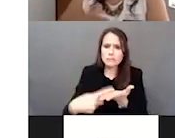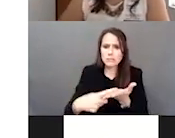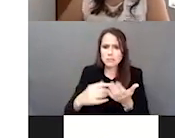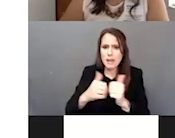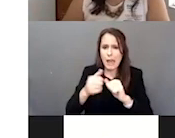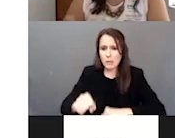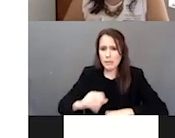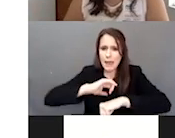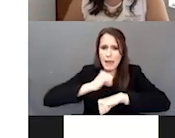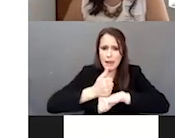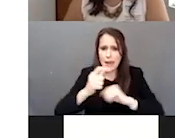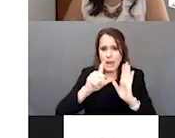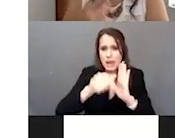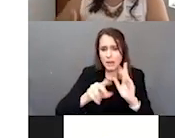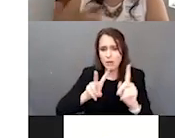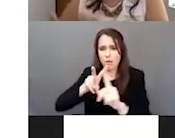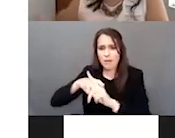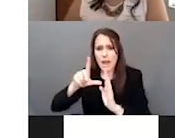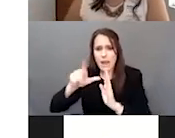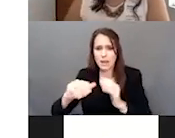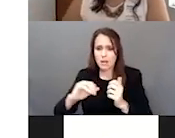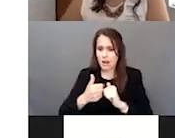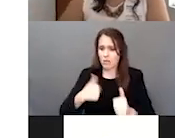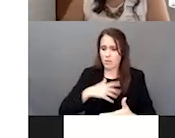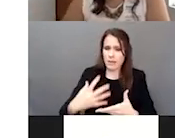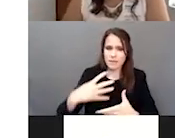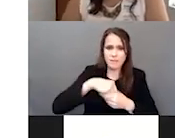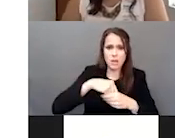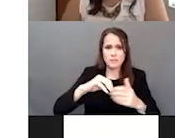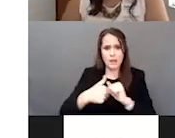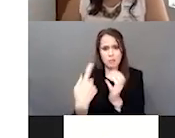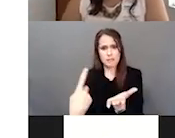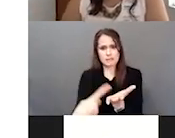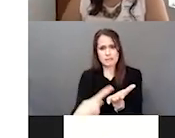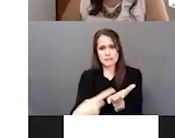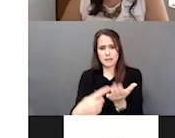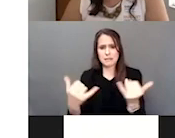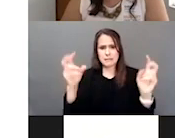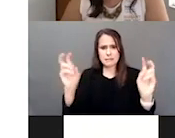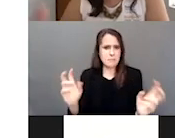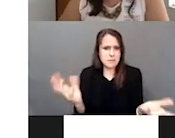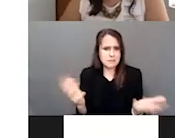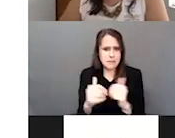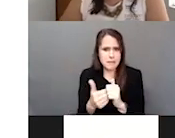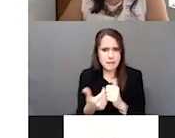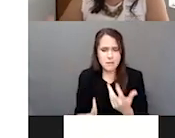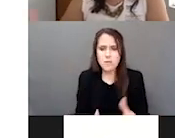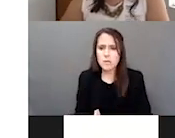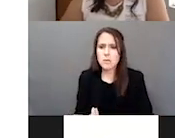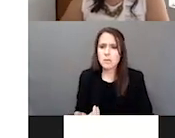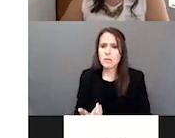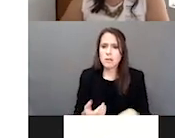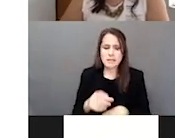implemented, how we can get involved, how do we start talking about these topics. And, you know, decoloniality